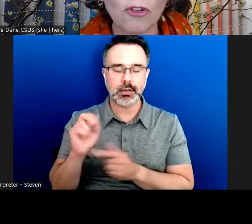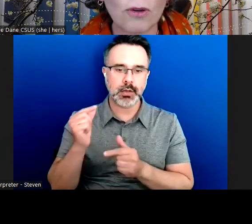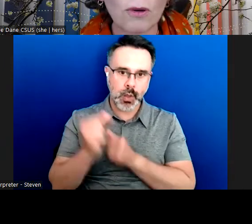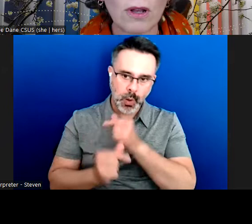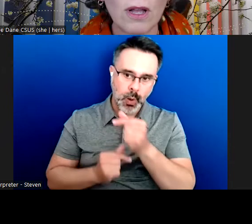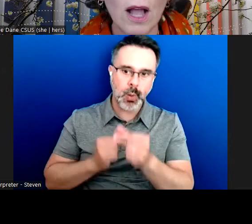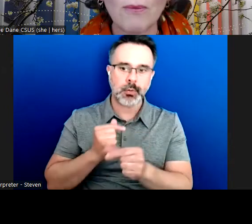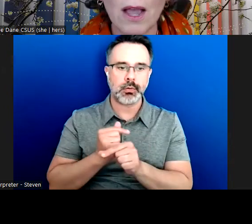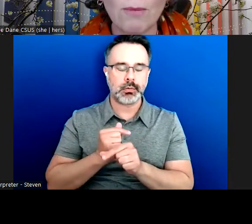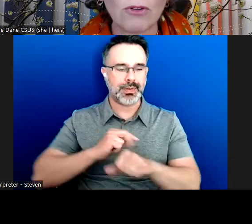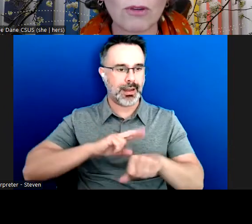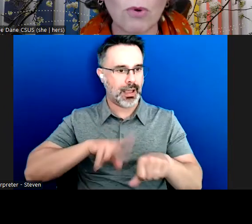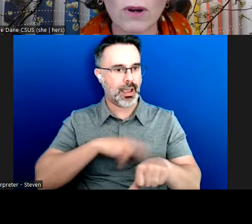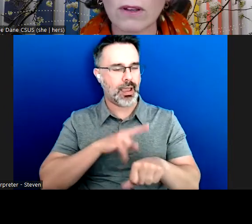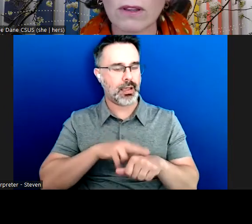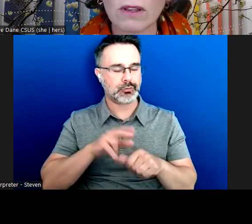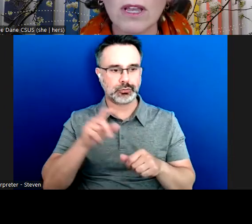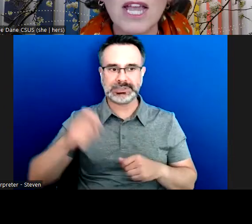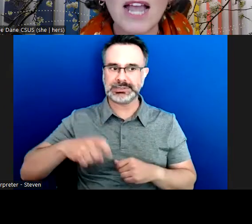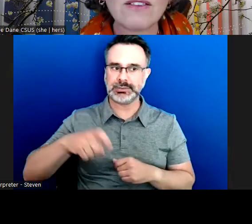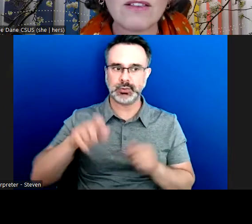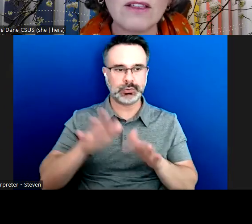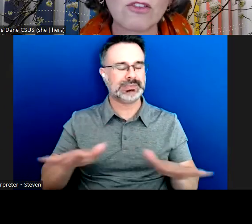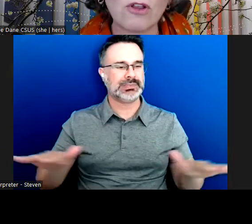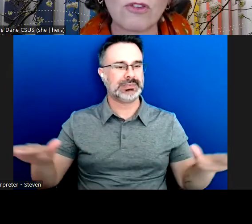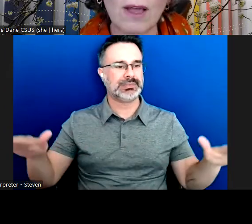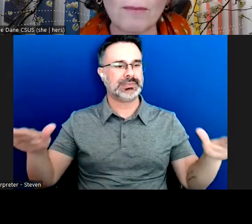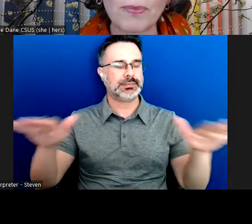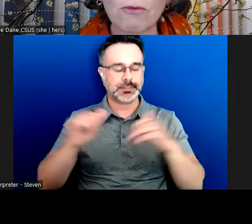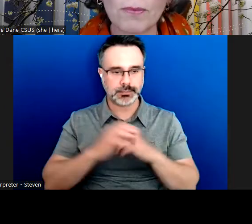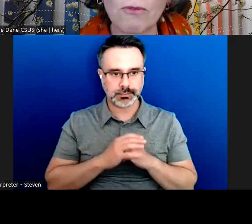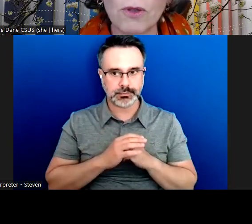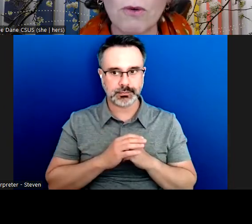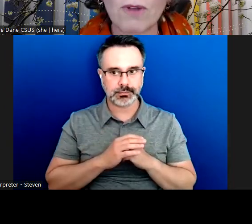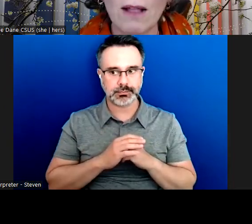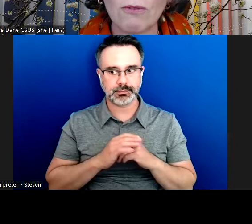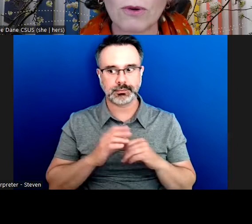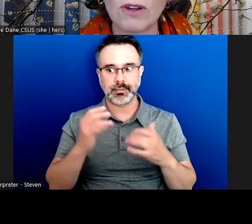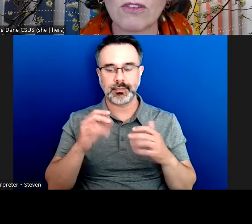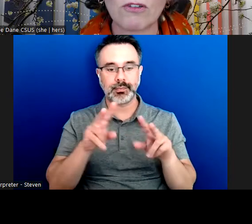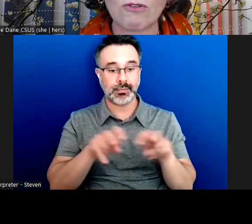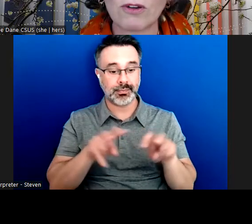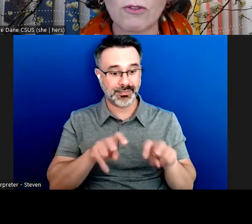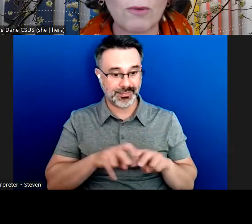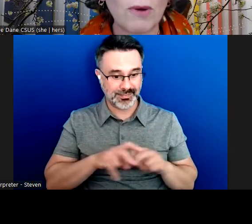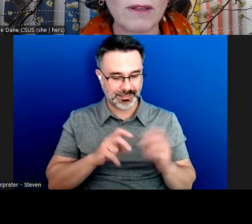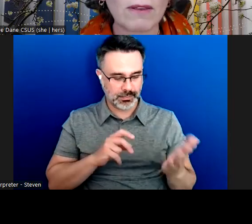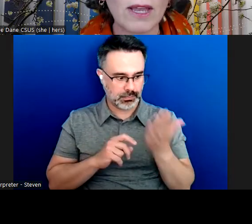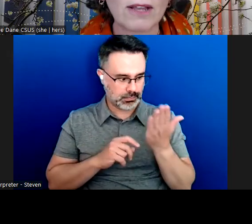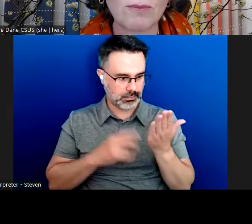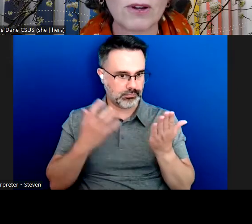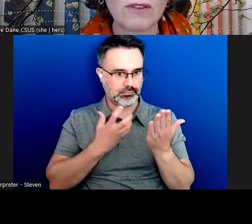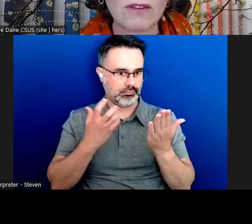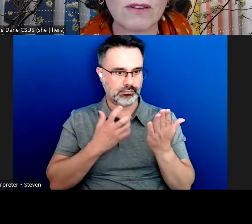national issue of the utmost importance. And seeing this close up from the view of California's diverse